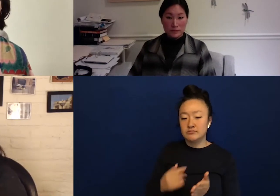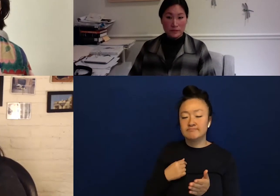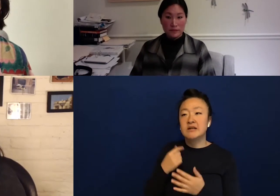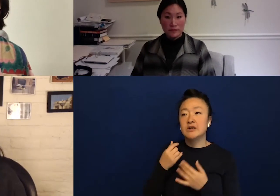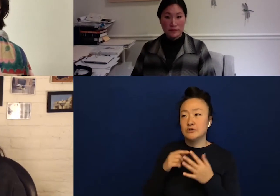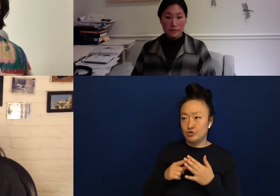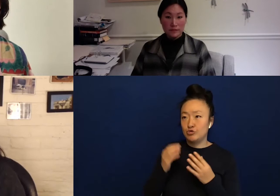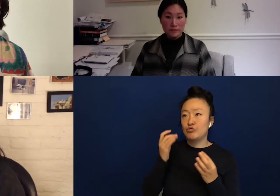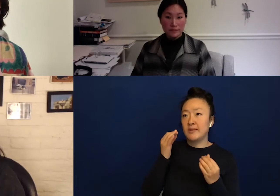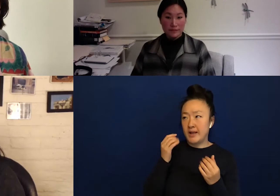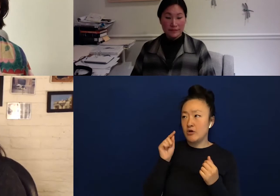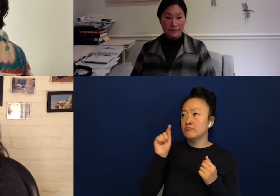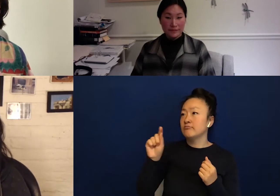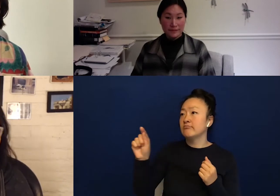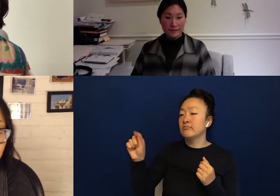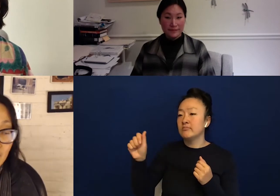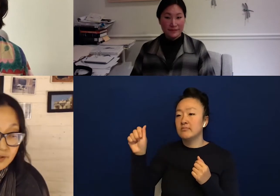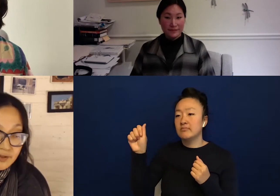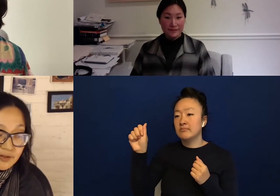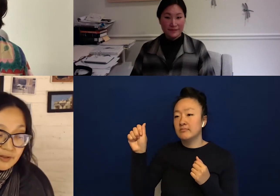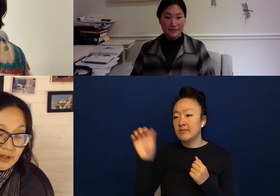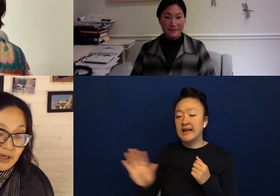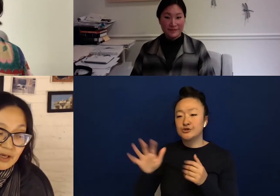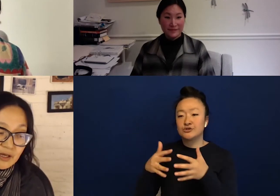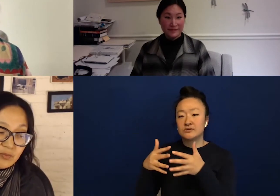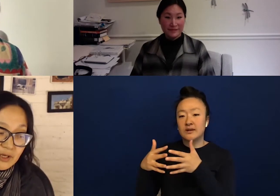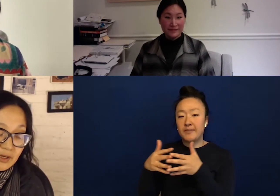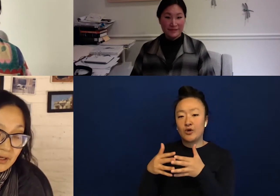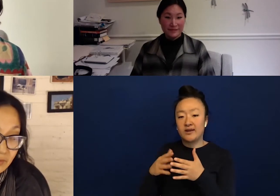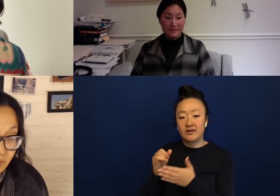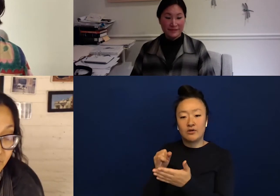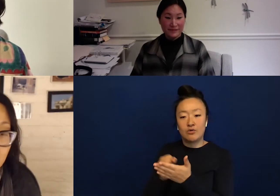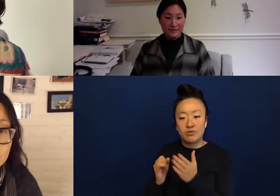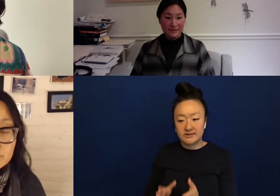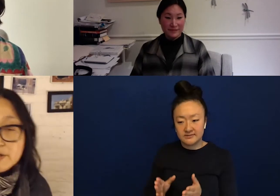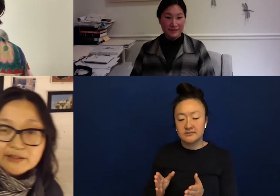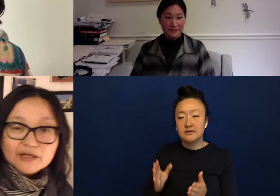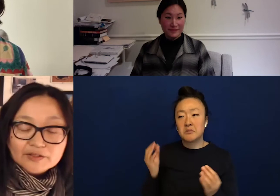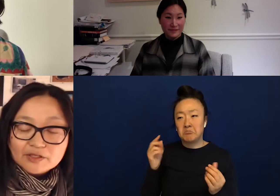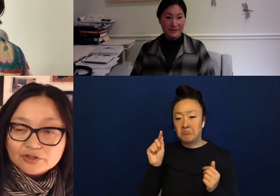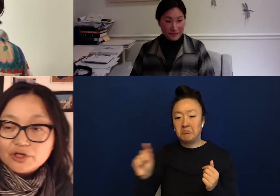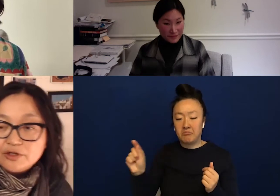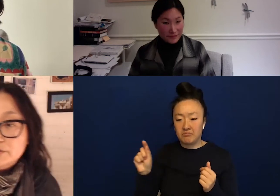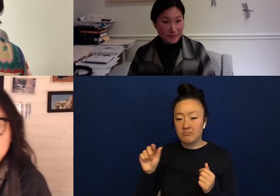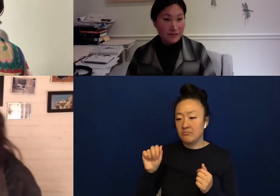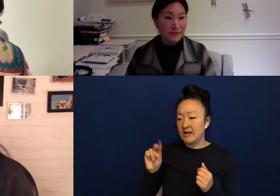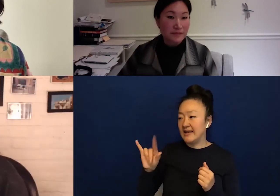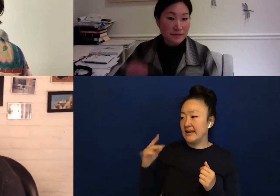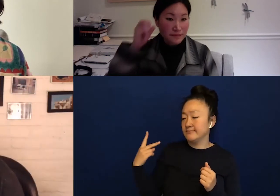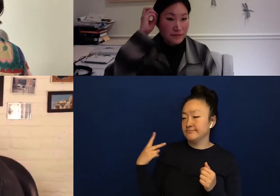about other Asian American artists, and we saw a show. My Andy and I saw a